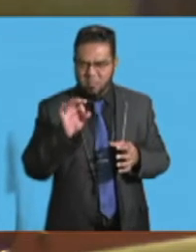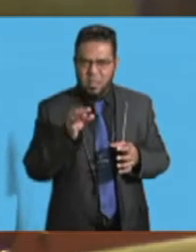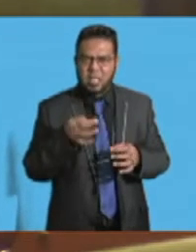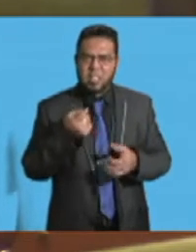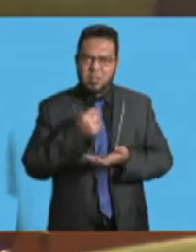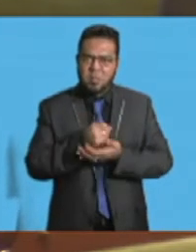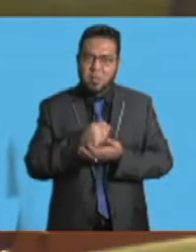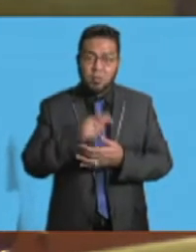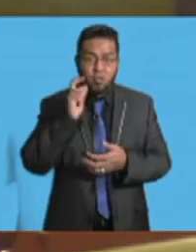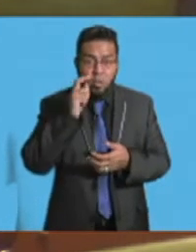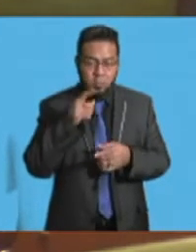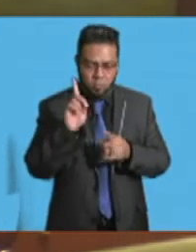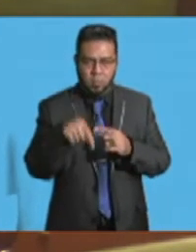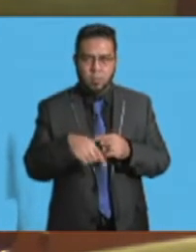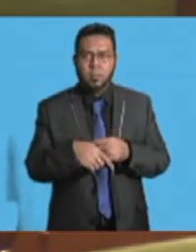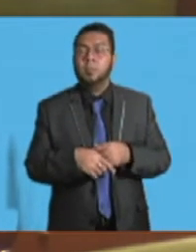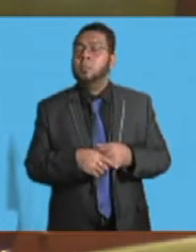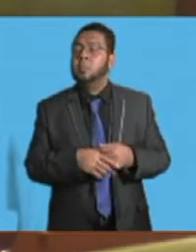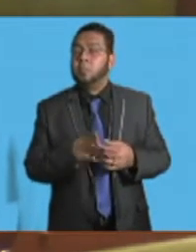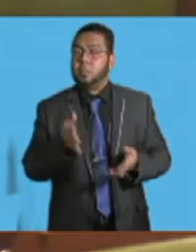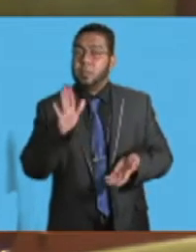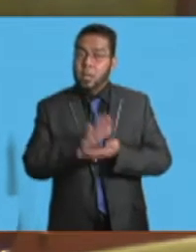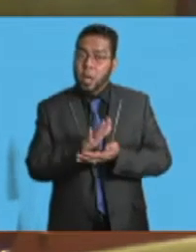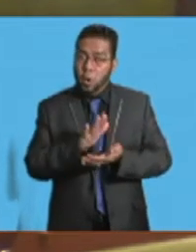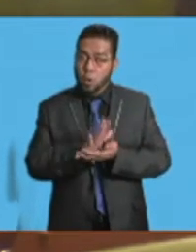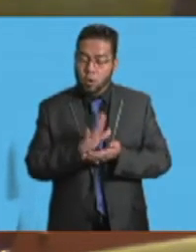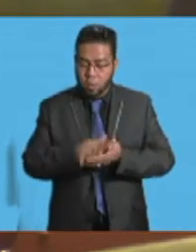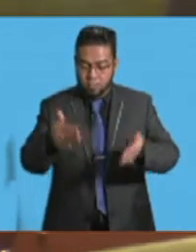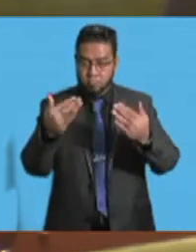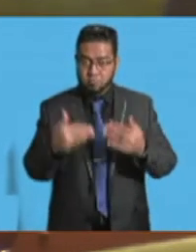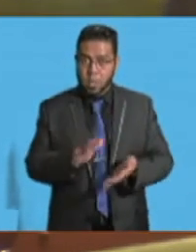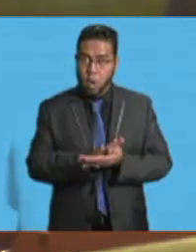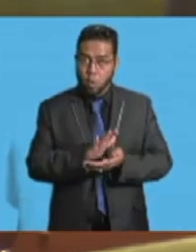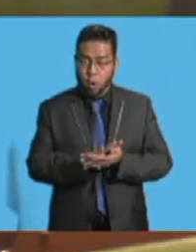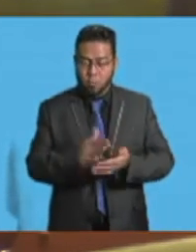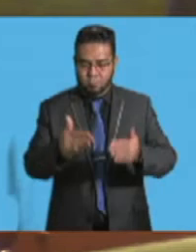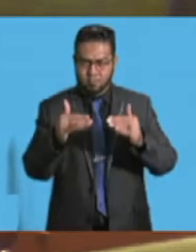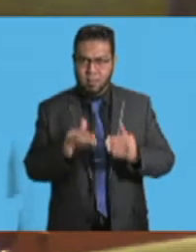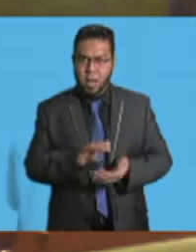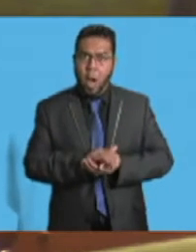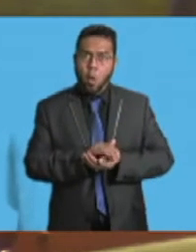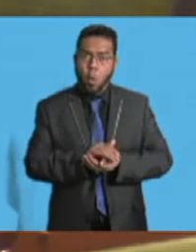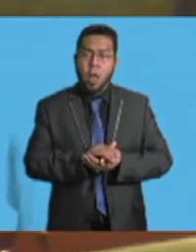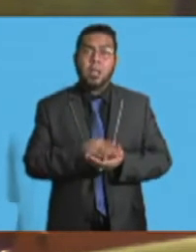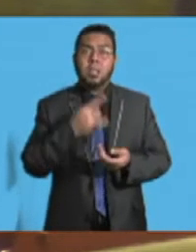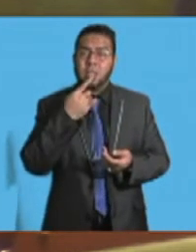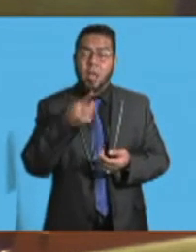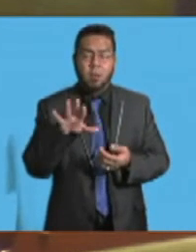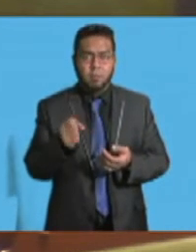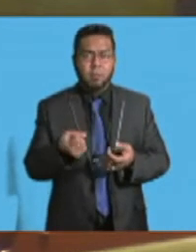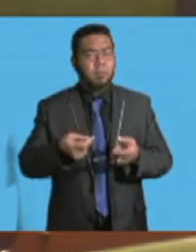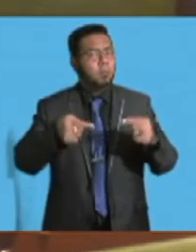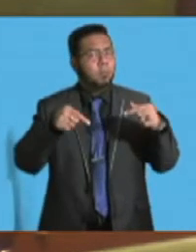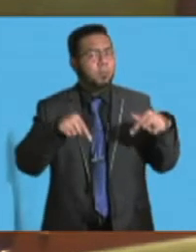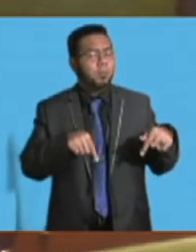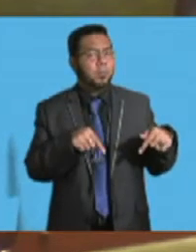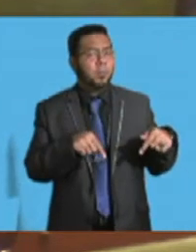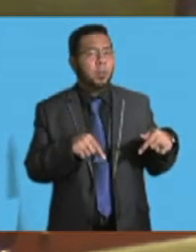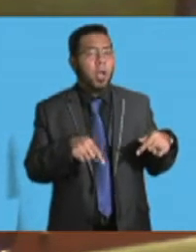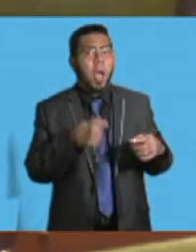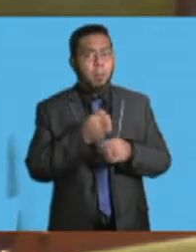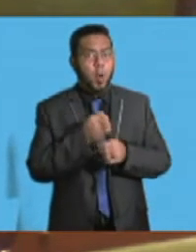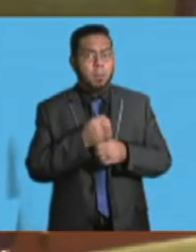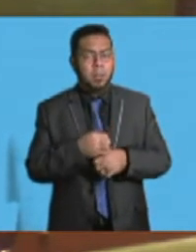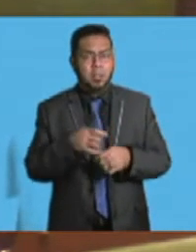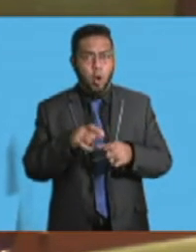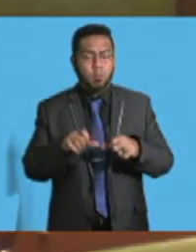activities. Yangon, Madam Speaker, kava is the second largest export earner, which has generated income stability and employment opportunities in the